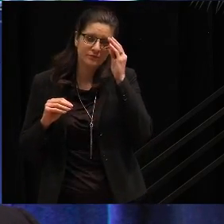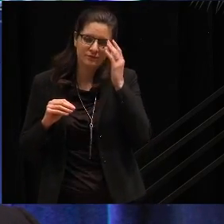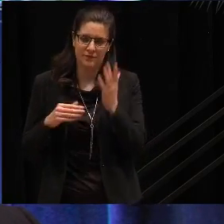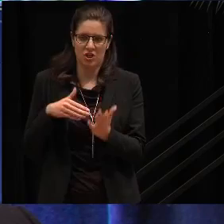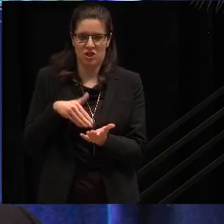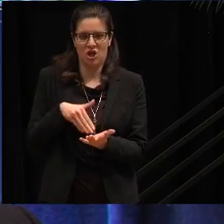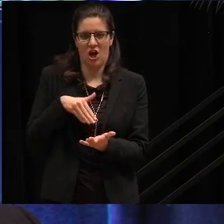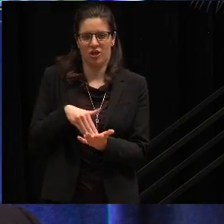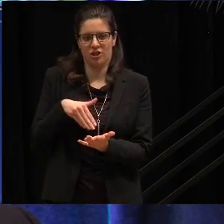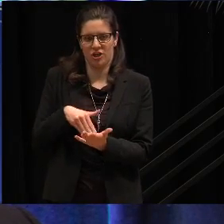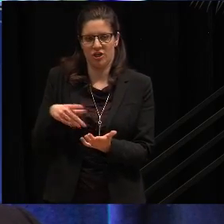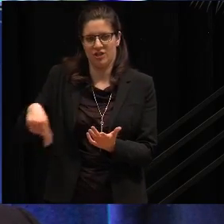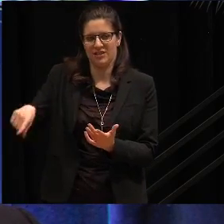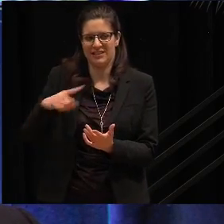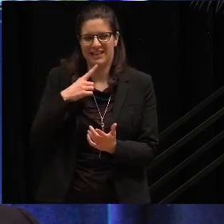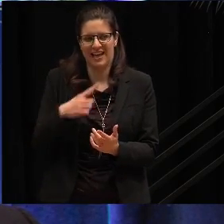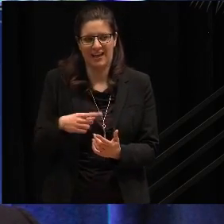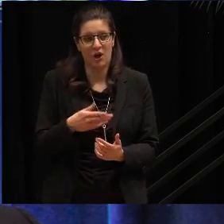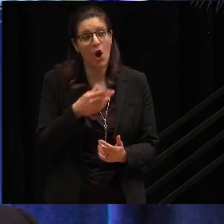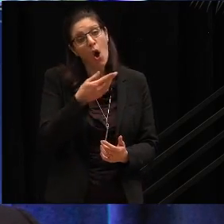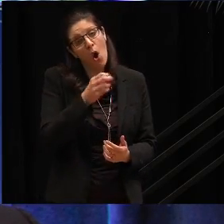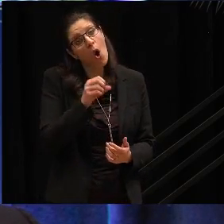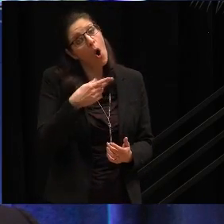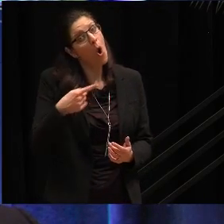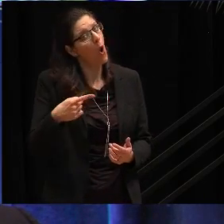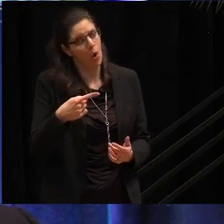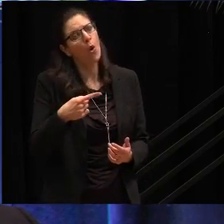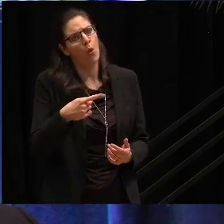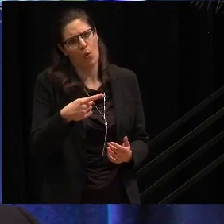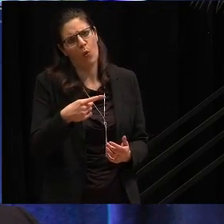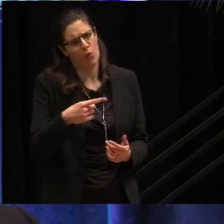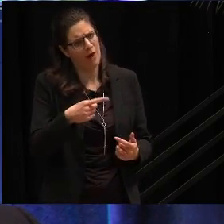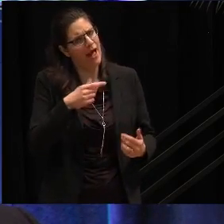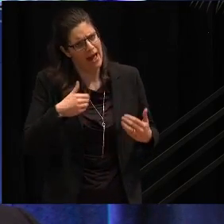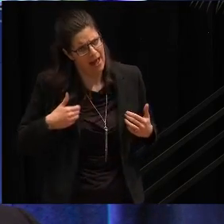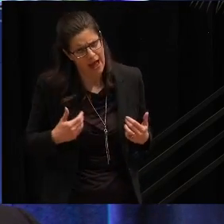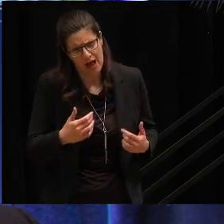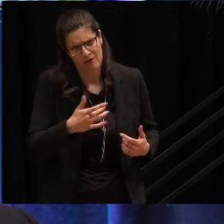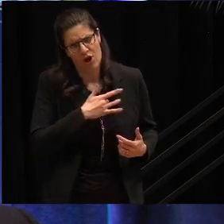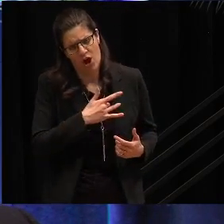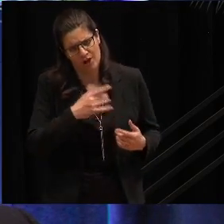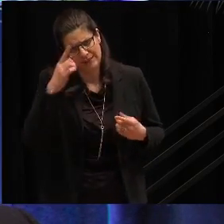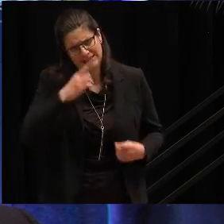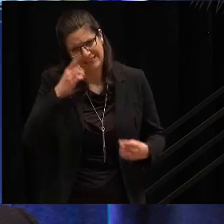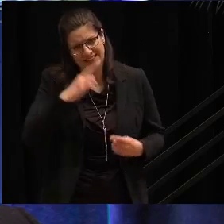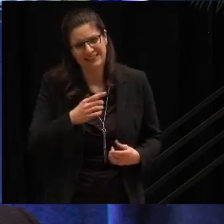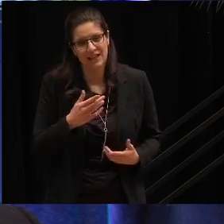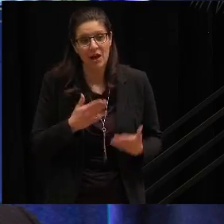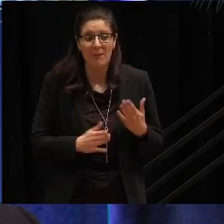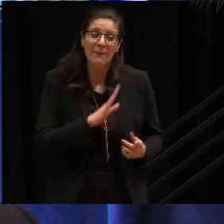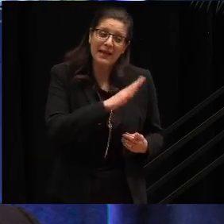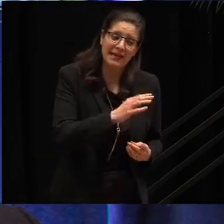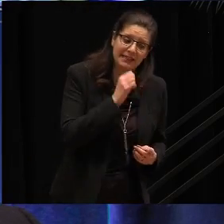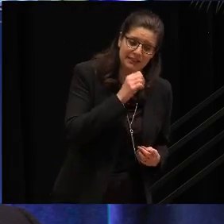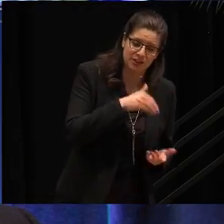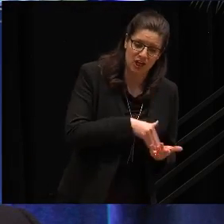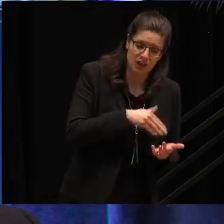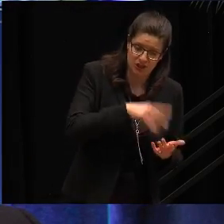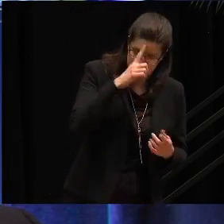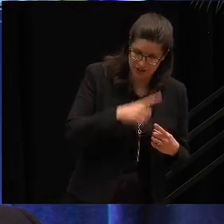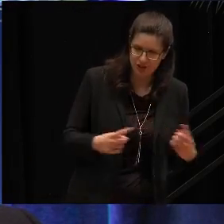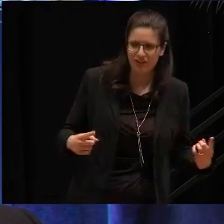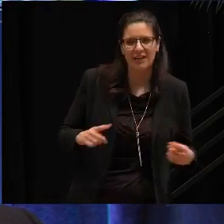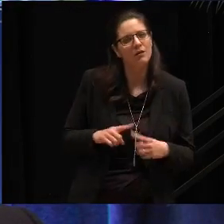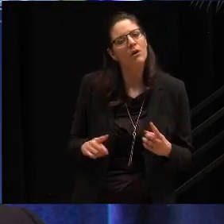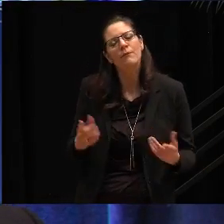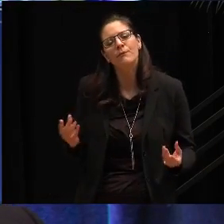doctors from news organizations saying that, oh yeah, no, he's got heart disease. That doctor might not have said it, but he's got heart disease. The only